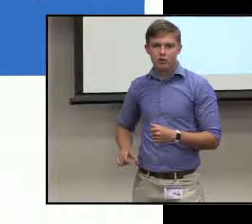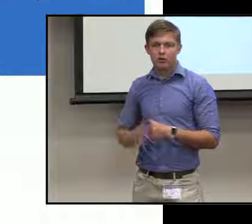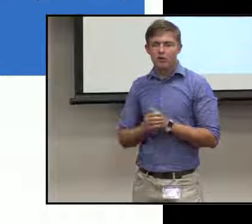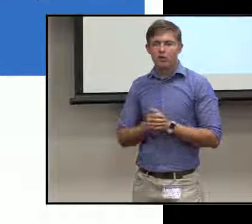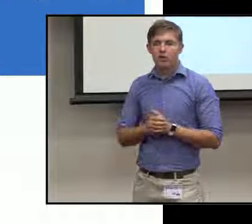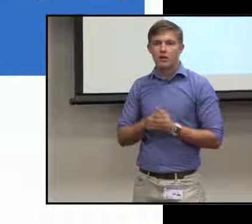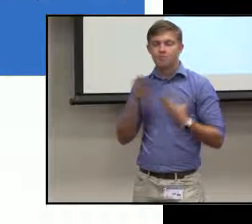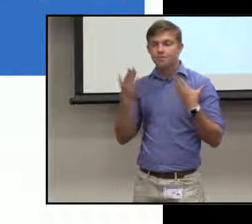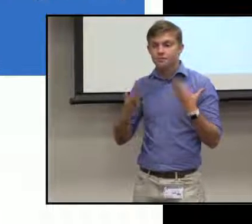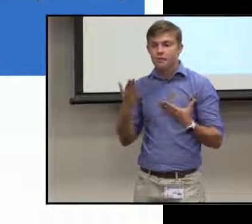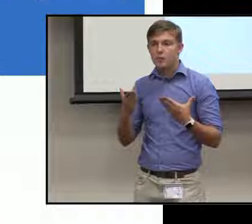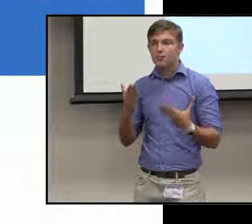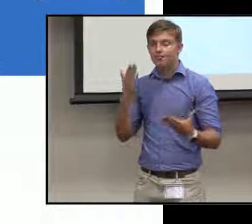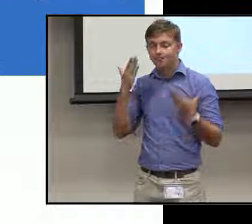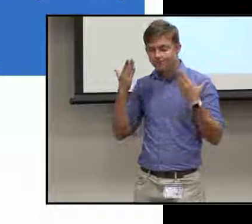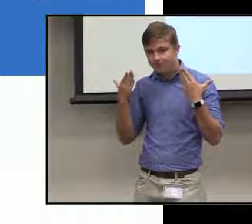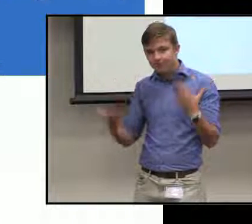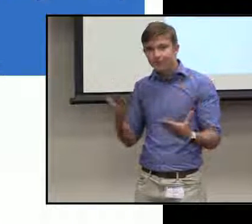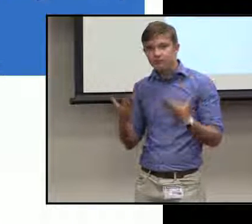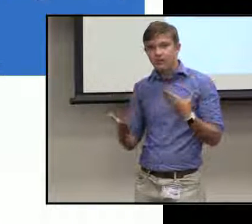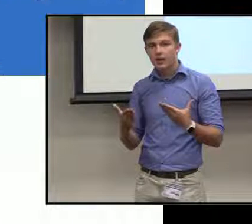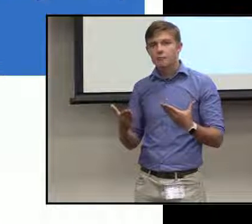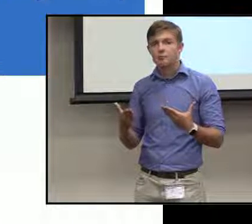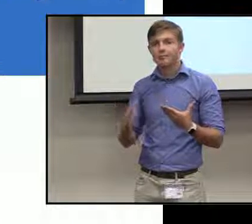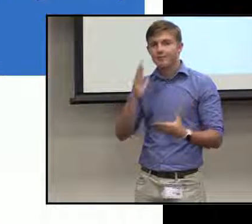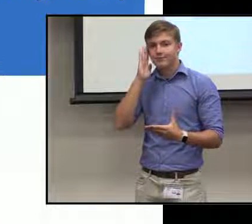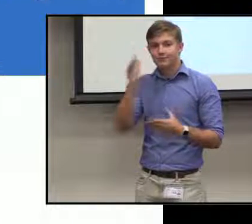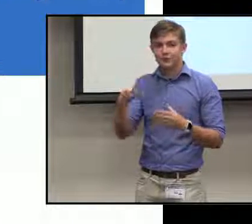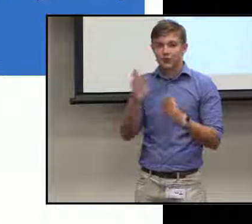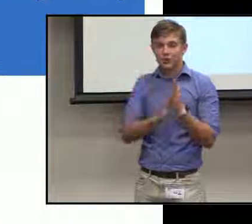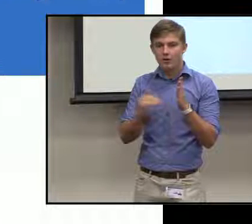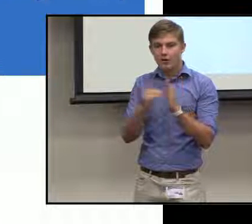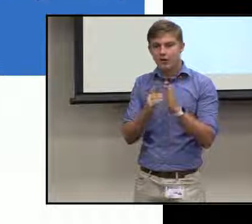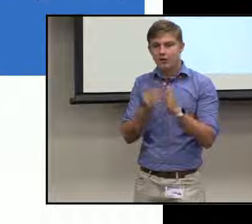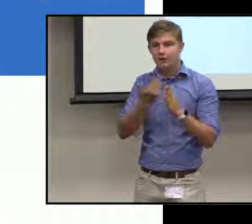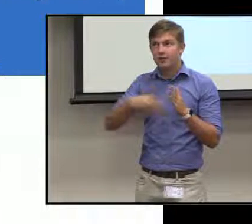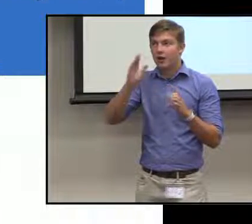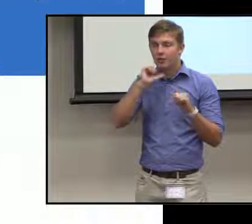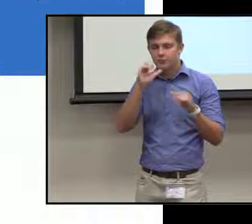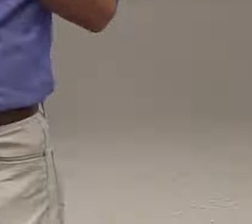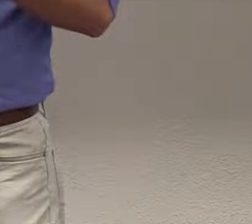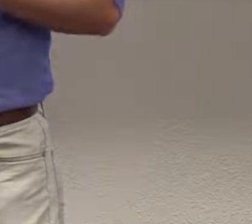perhaps it should be New Zealand. God bless.